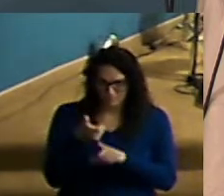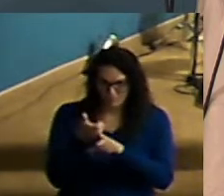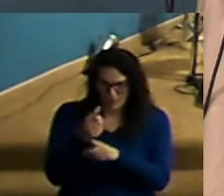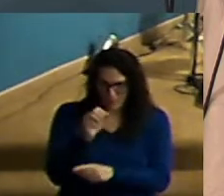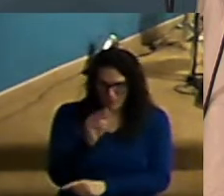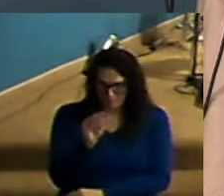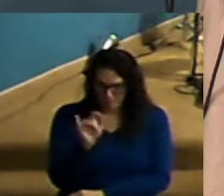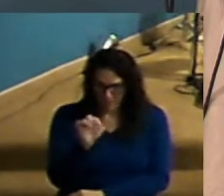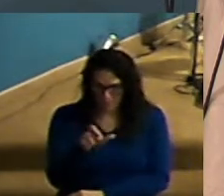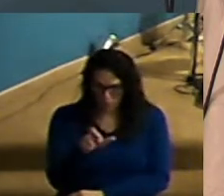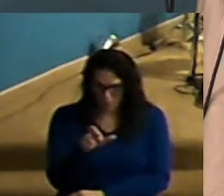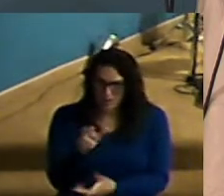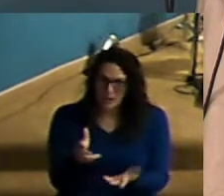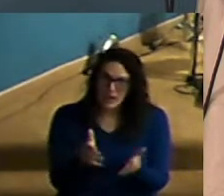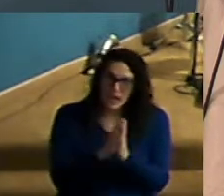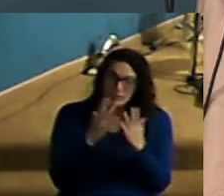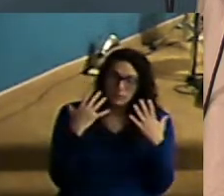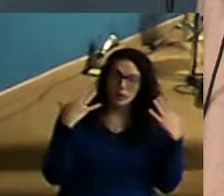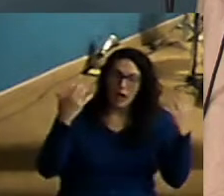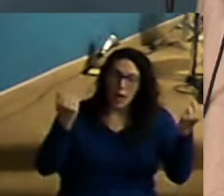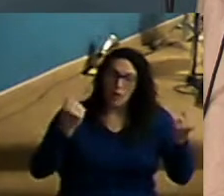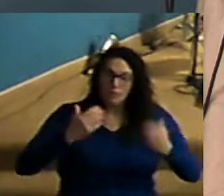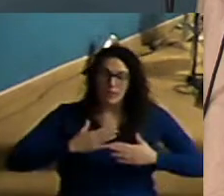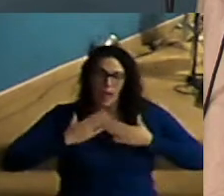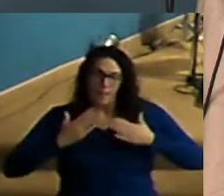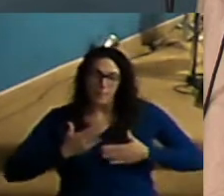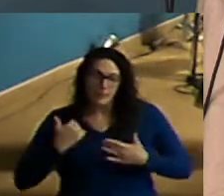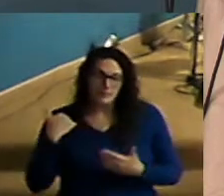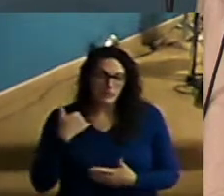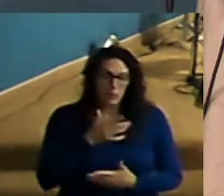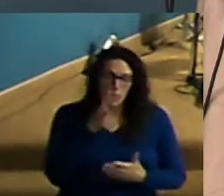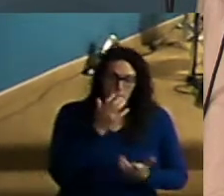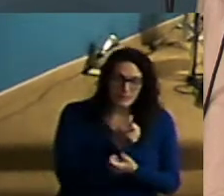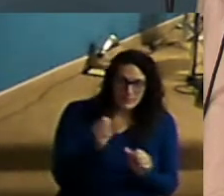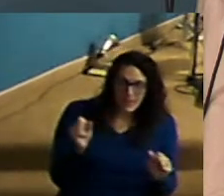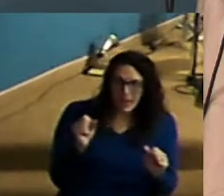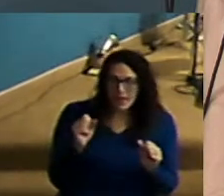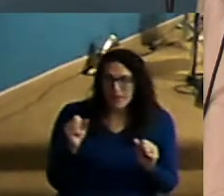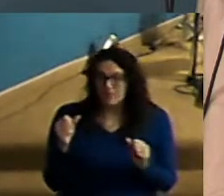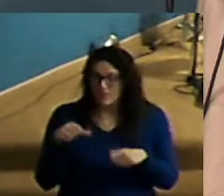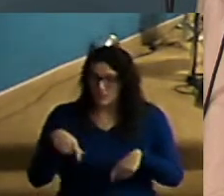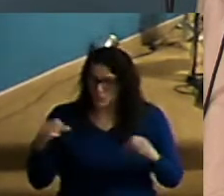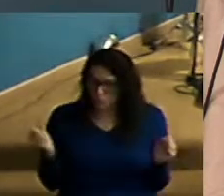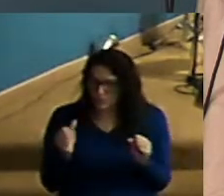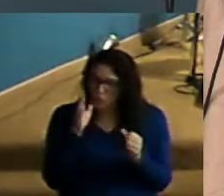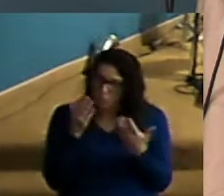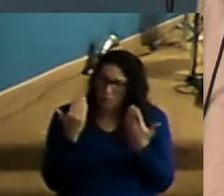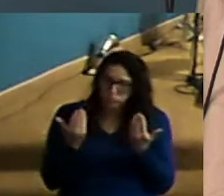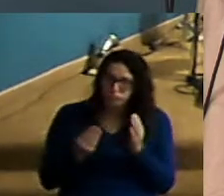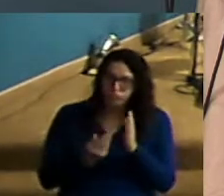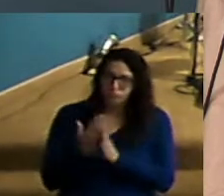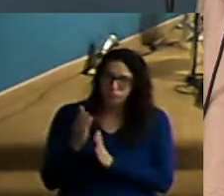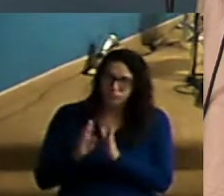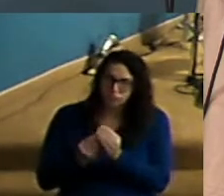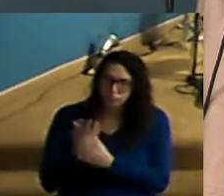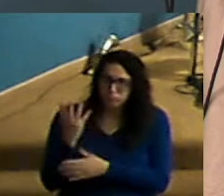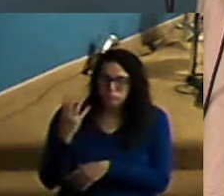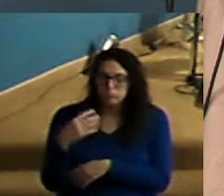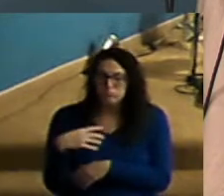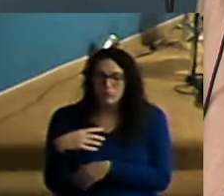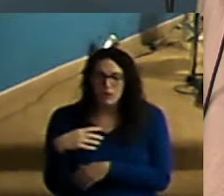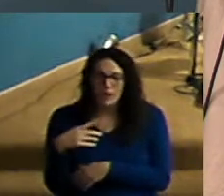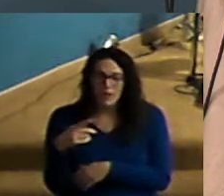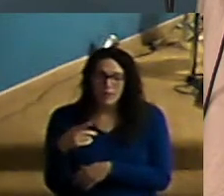He asked for health and happiness, that we'd be safe, prosperous winter, those in despair to have